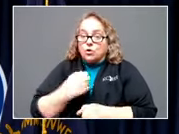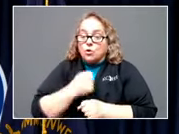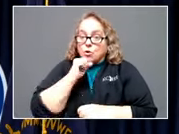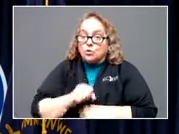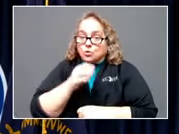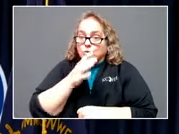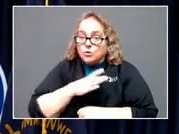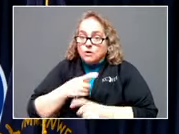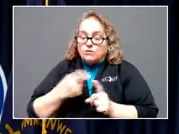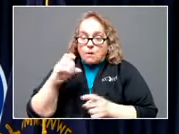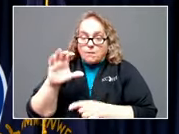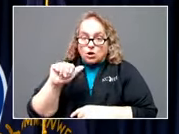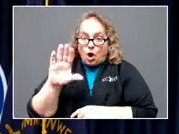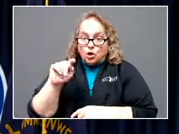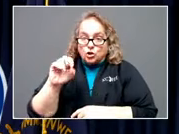Carter County.